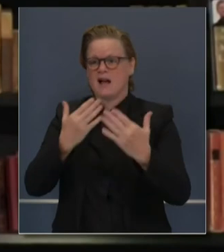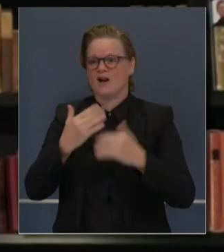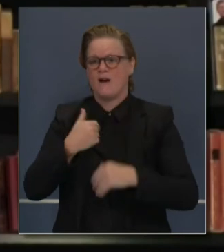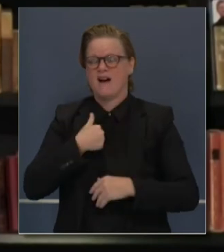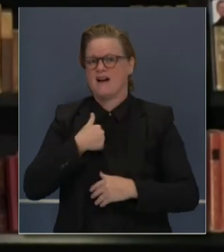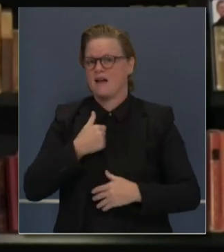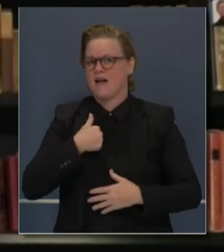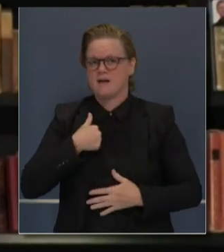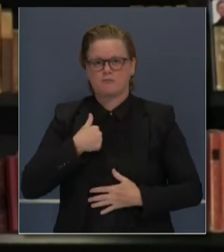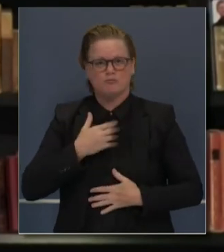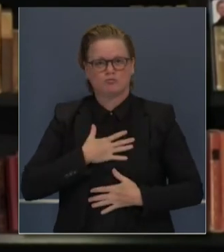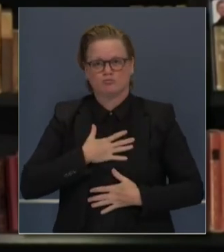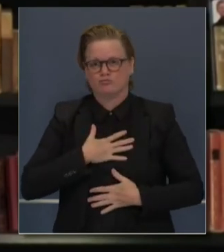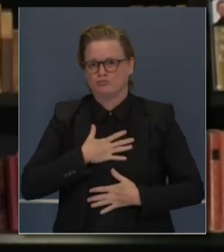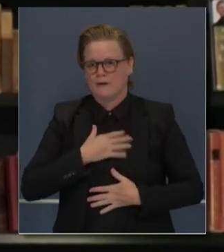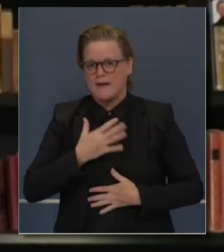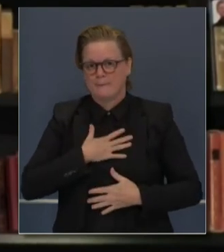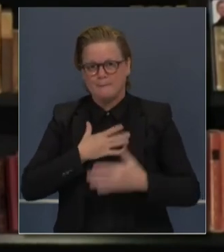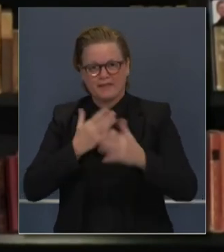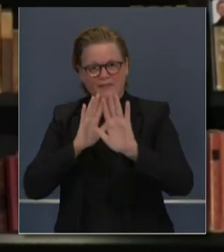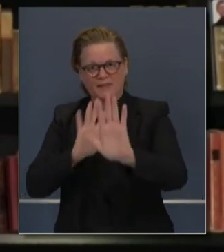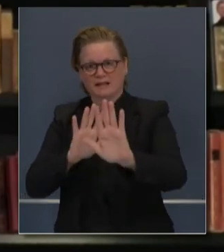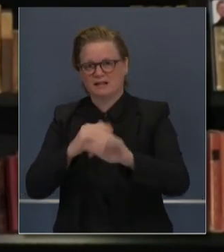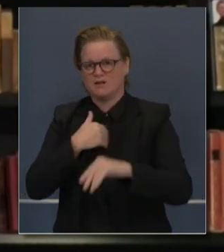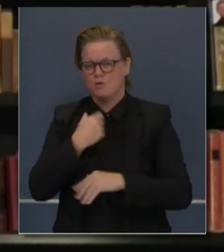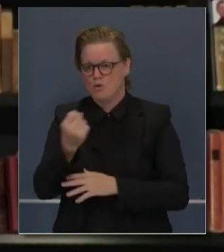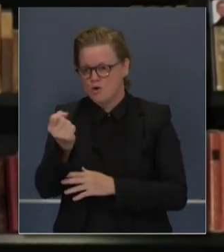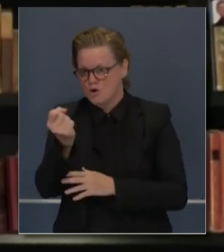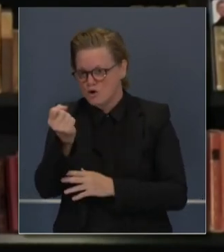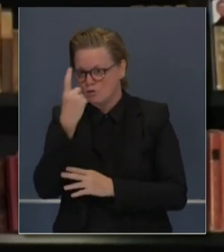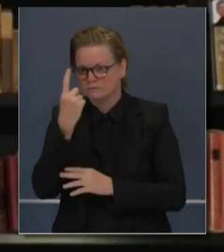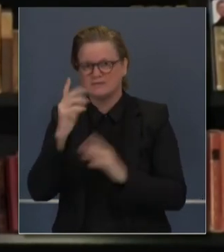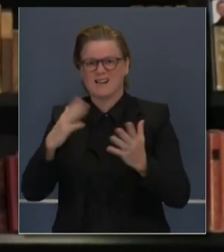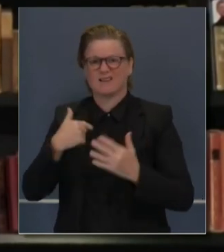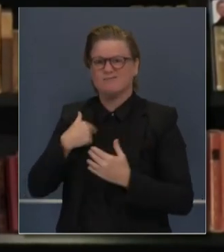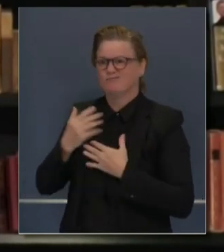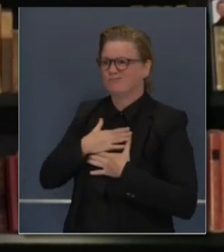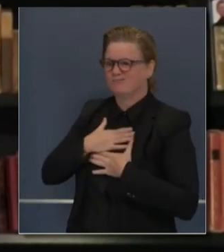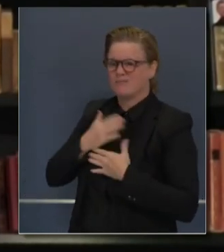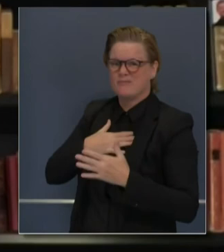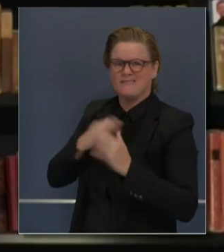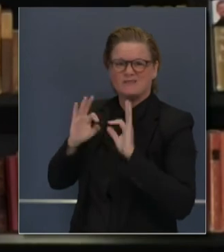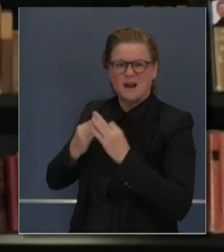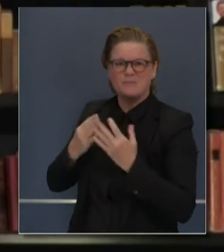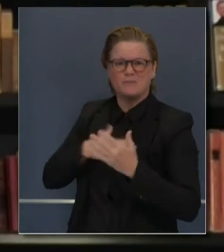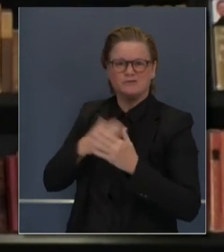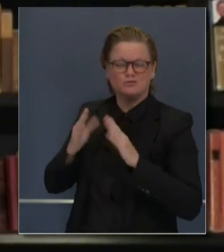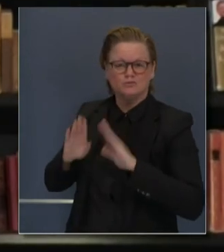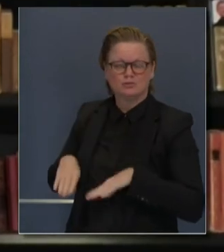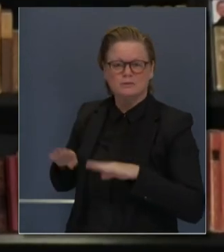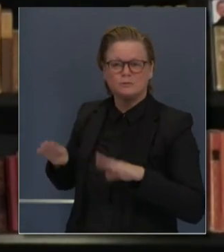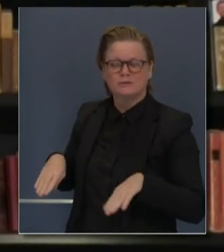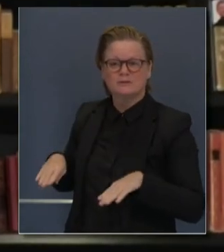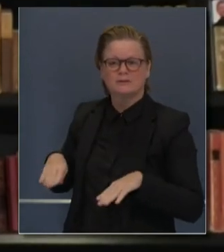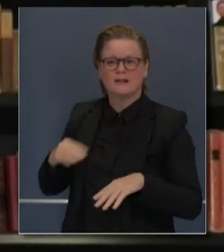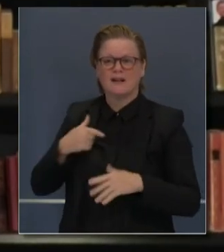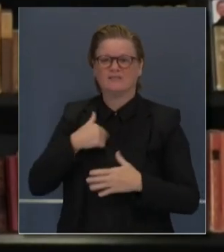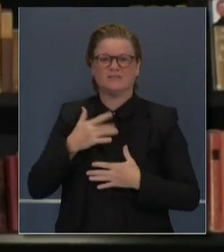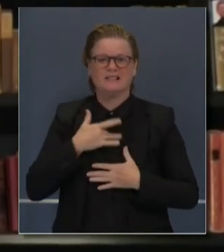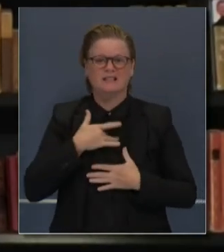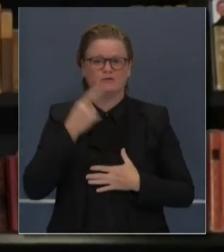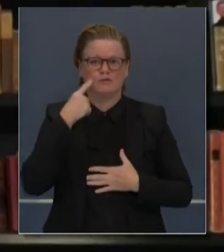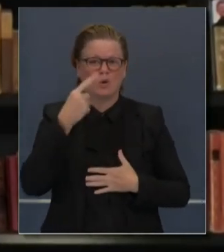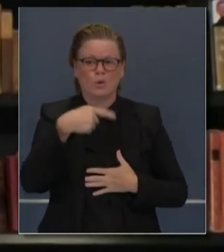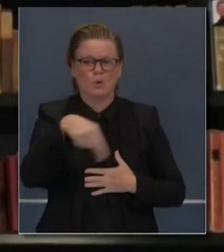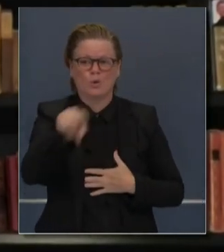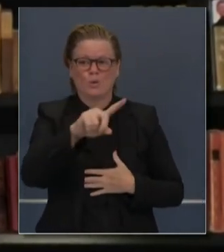respect, particularly for families, particularly for those that do not have any support, may not even have a